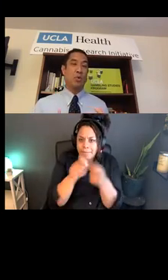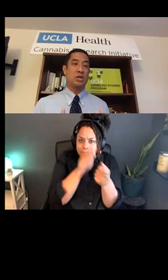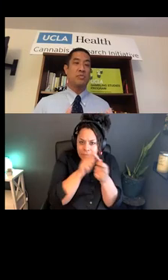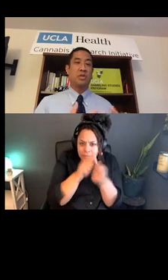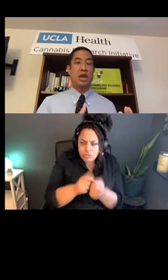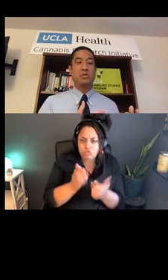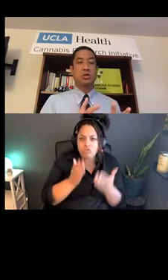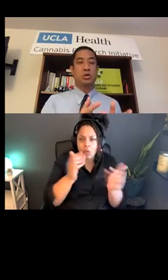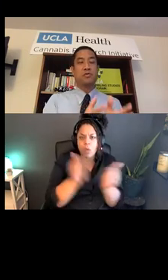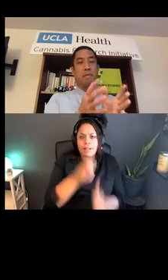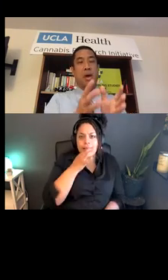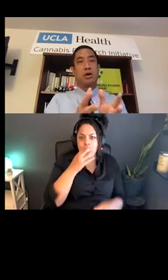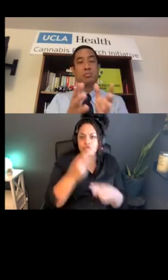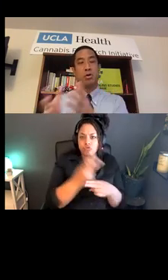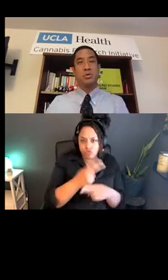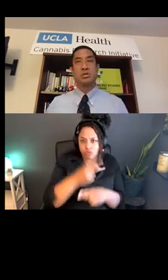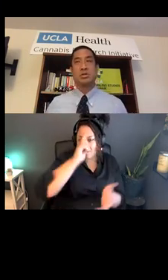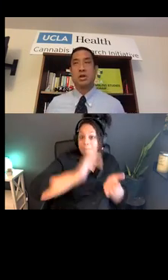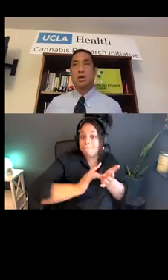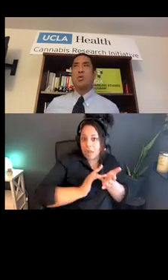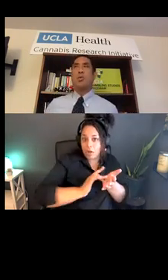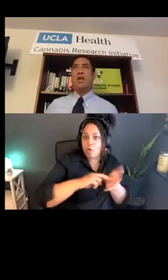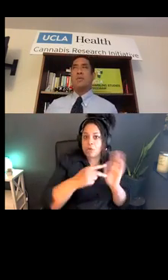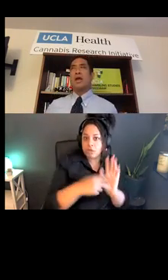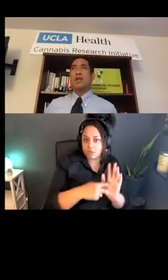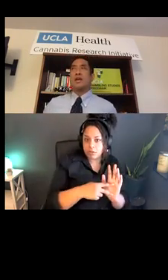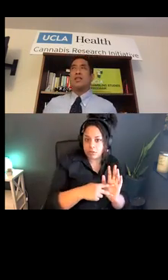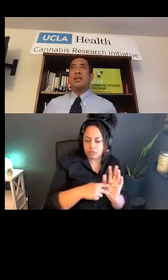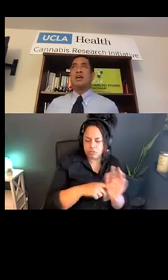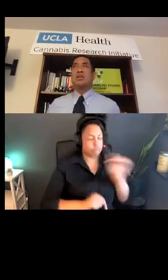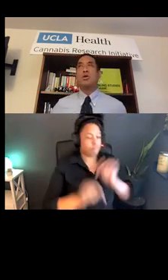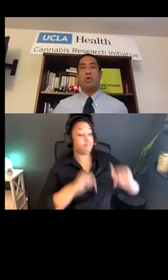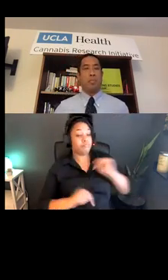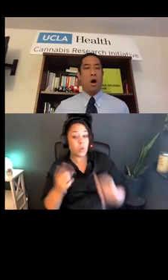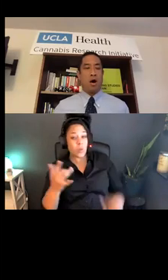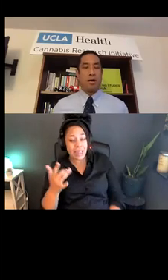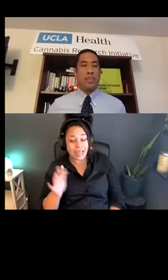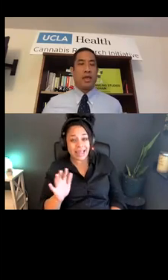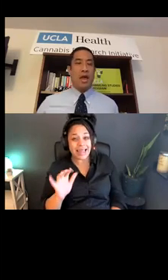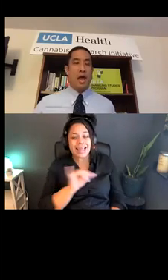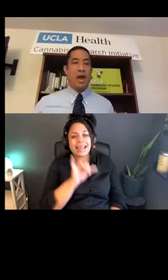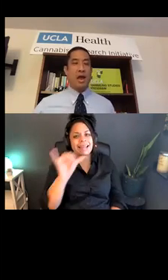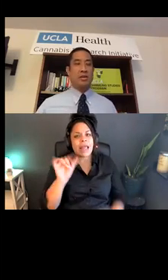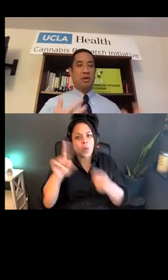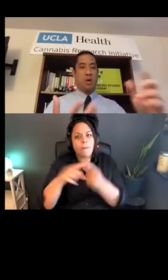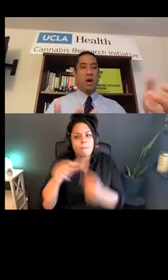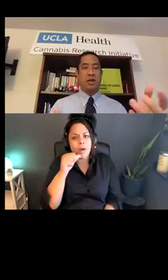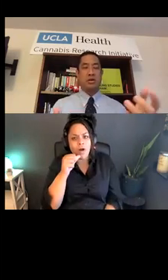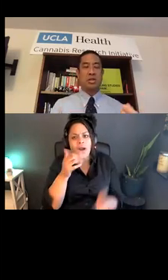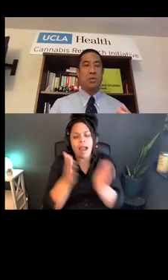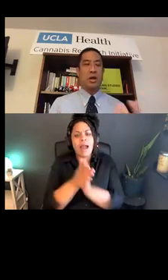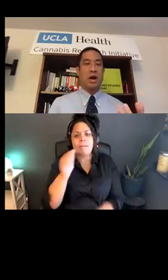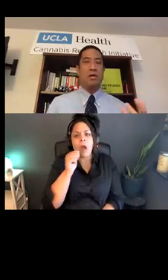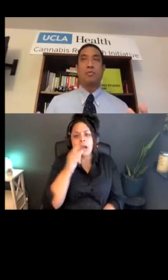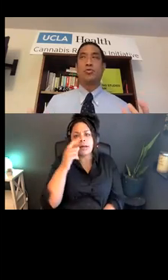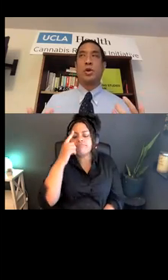on what types of cannabis to use for medical purposes. Wait a minute, that's like going to a bar and asking a bartender to